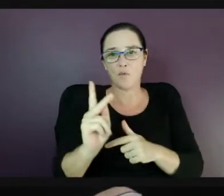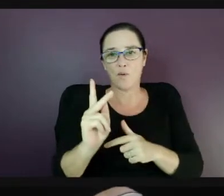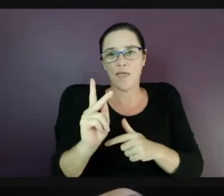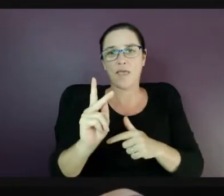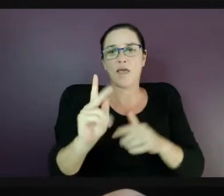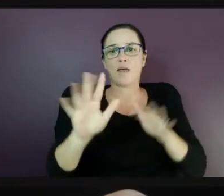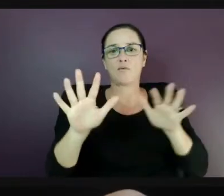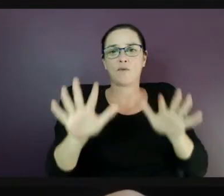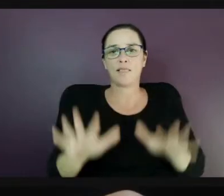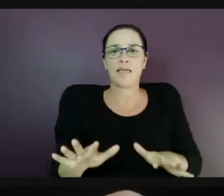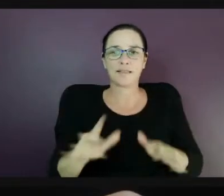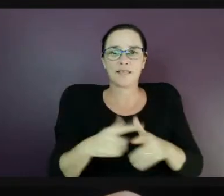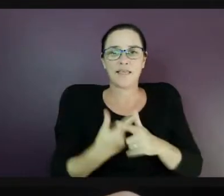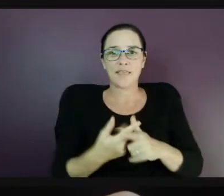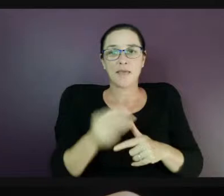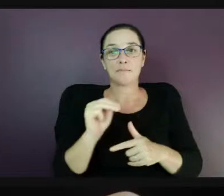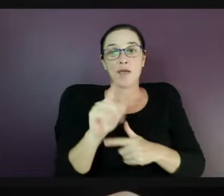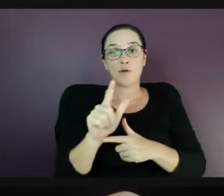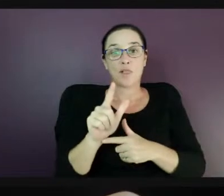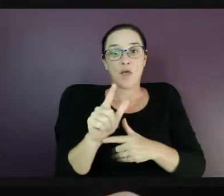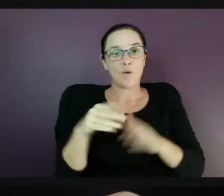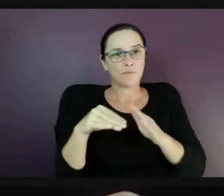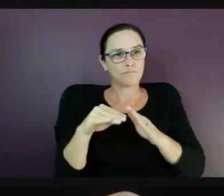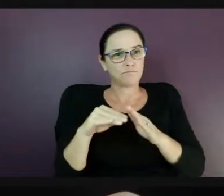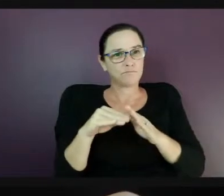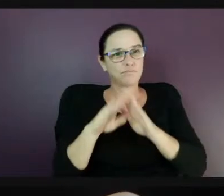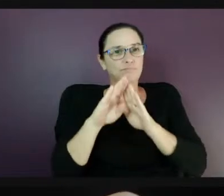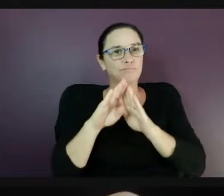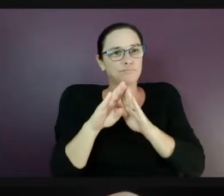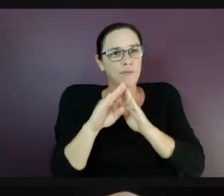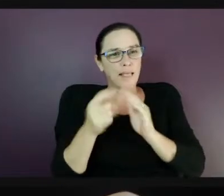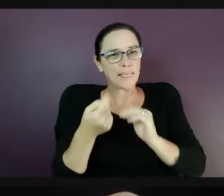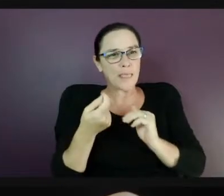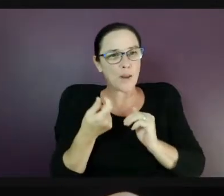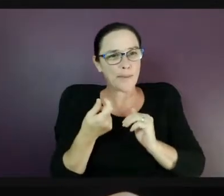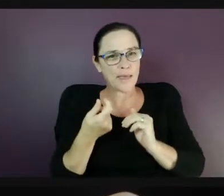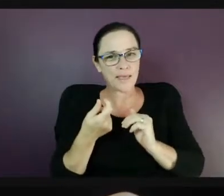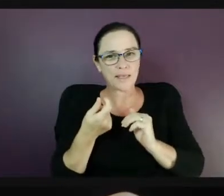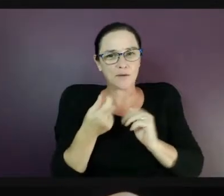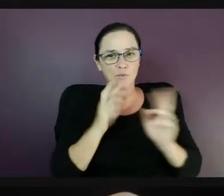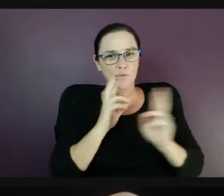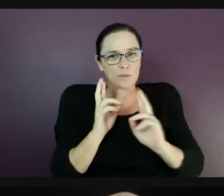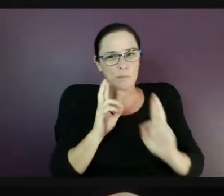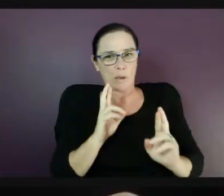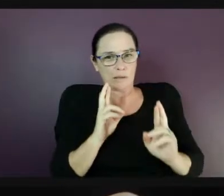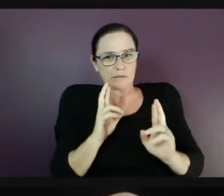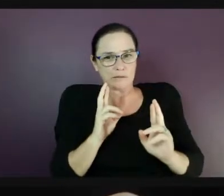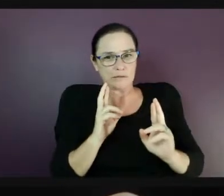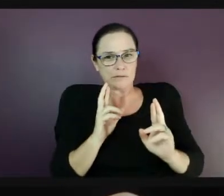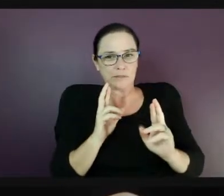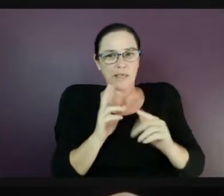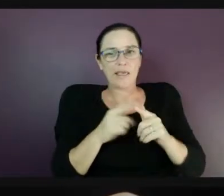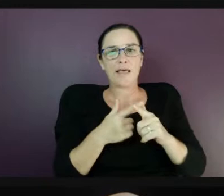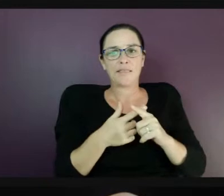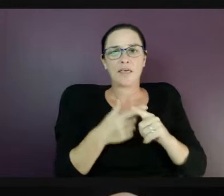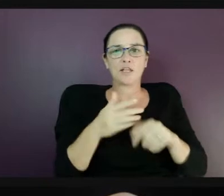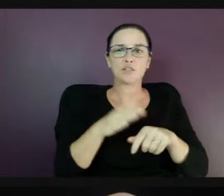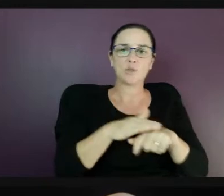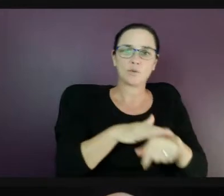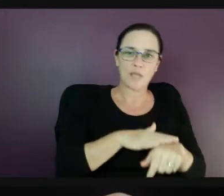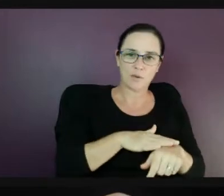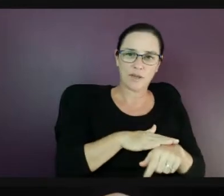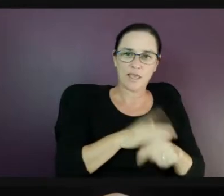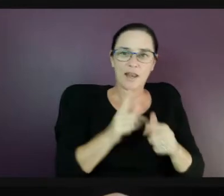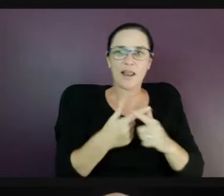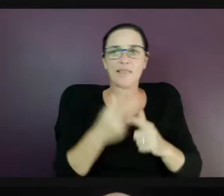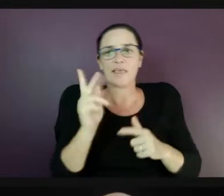Loa actually has a little blip that follows Kilauea's first eruption there, almost like it's a little response there. And it slows back down again as Kilauea picks back up again.